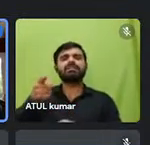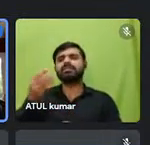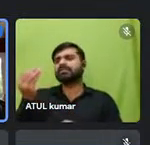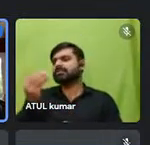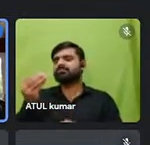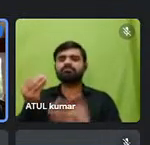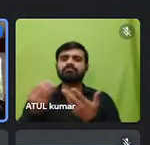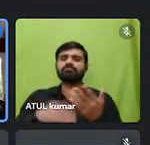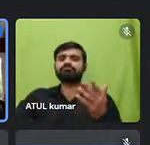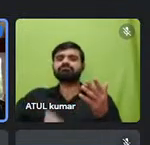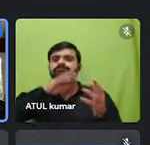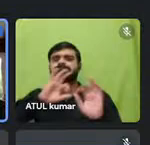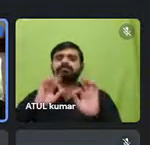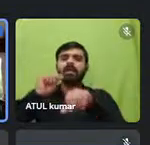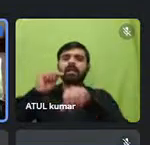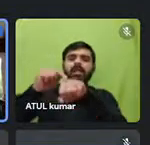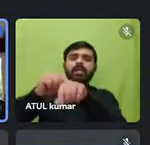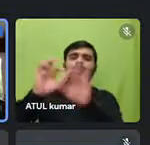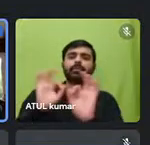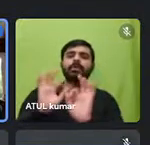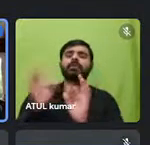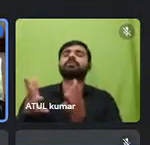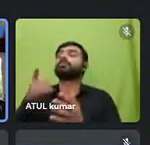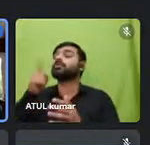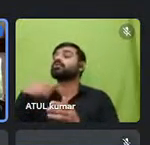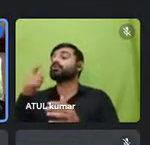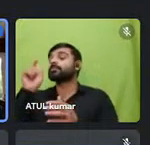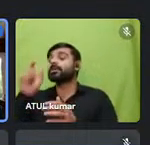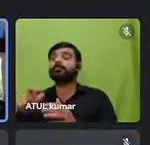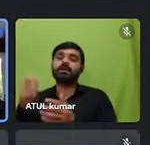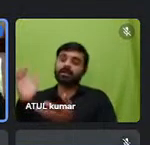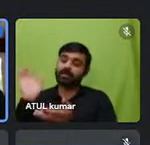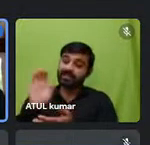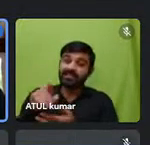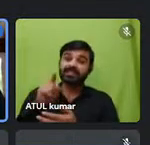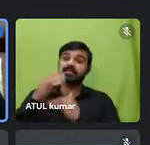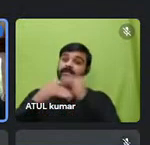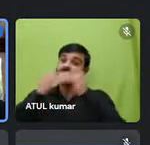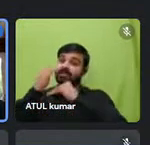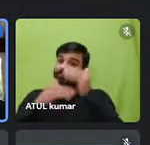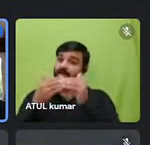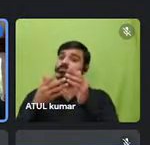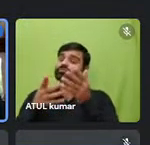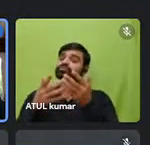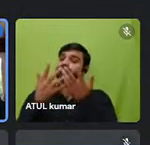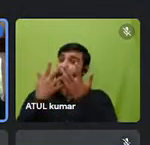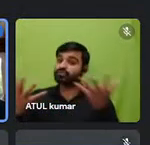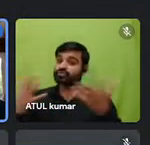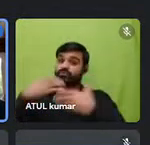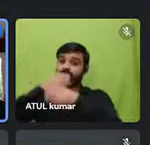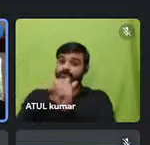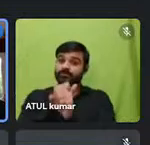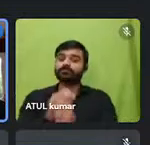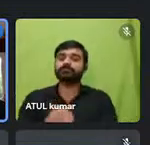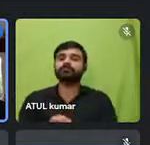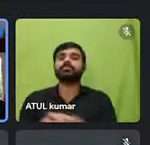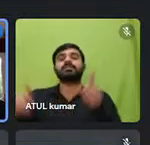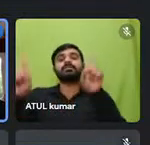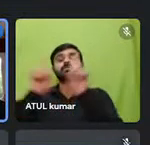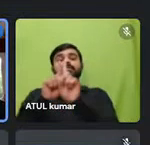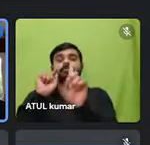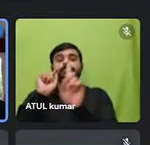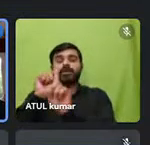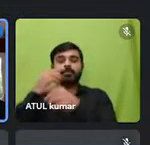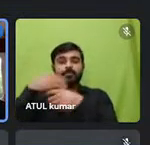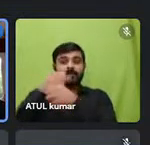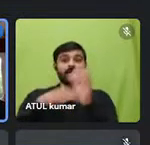insufficient opportunity, then one has to invest in the development of assessment tools. And the same point as I made